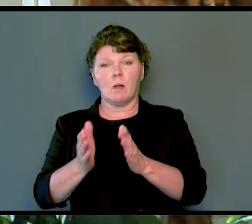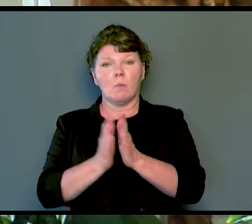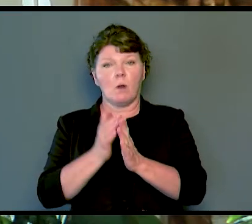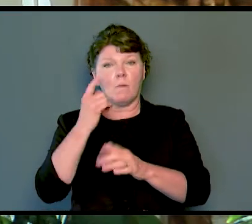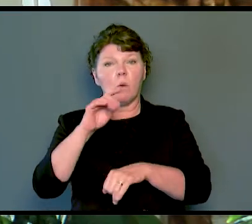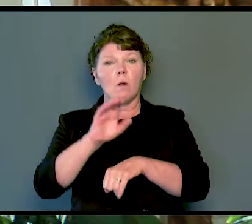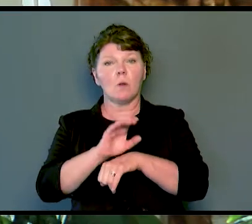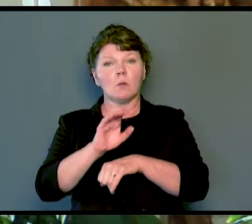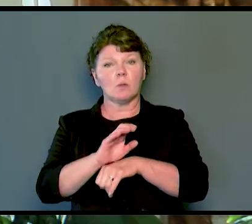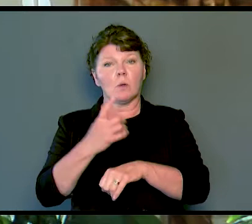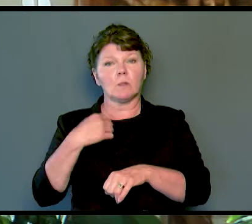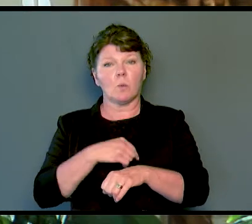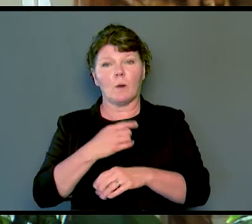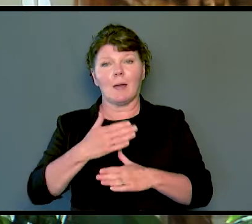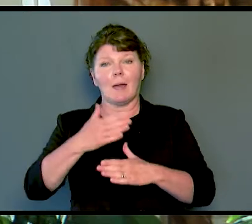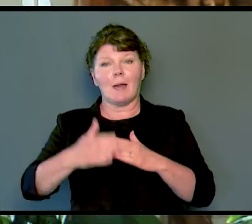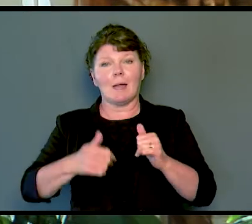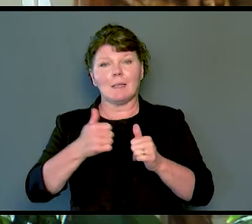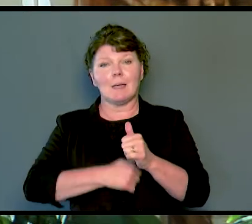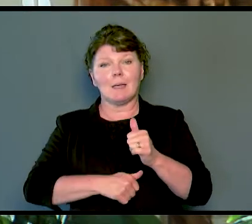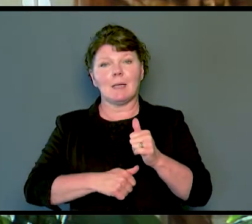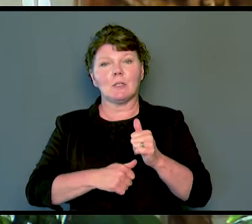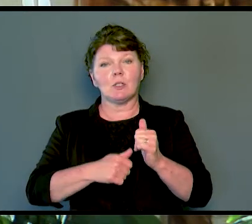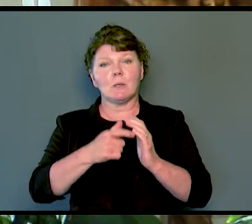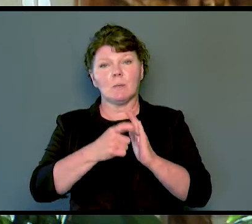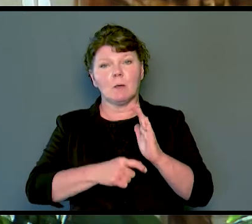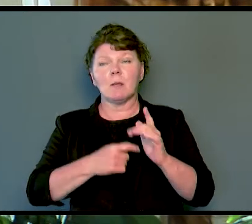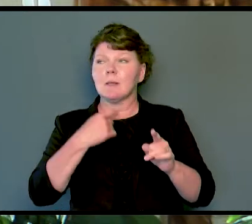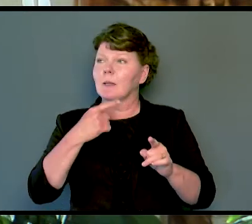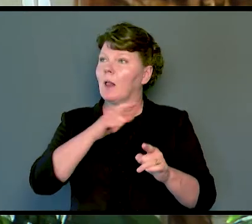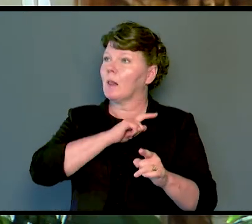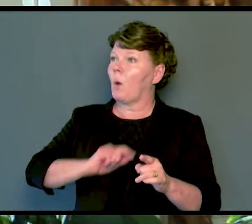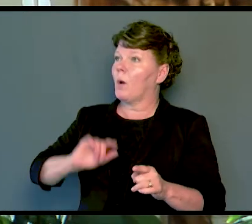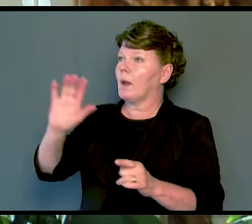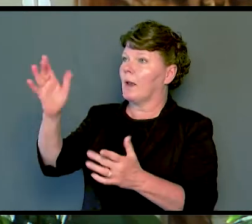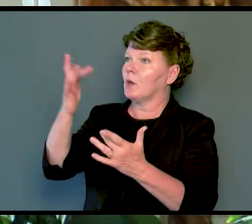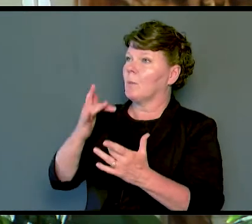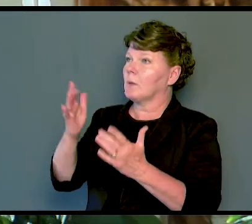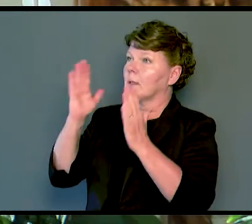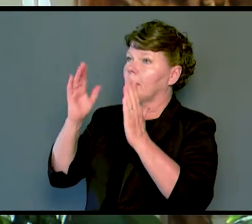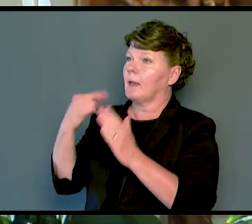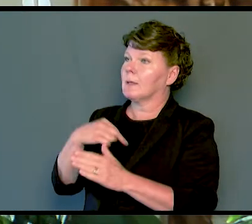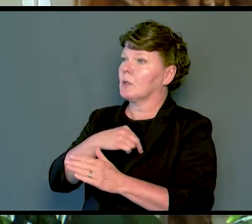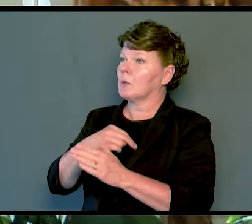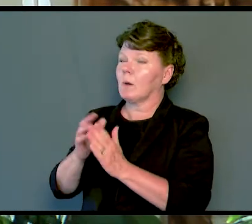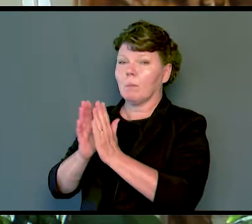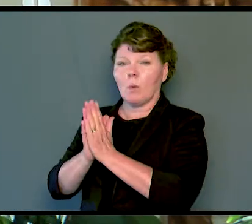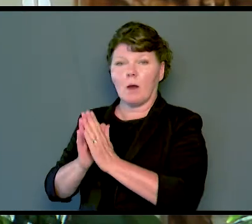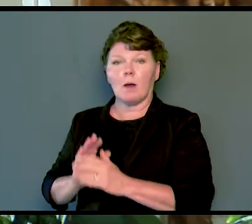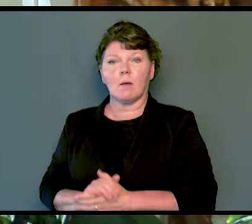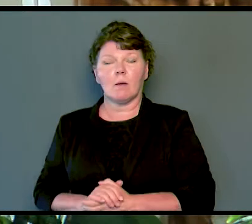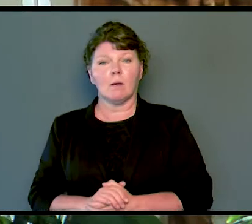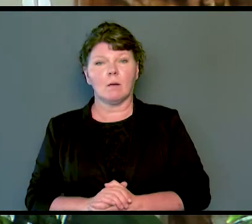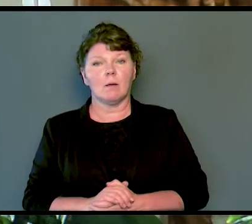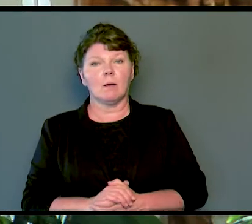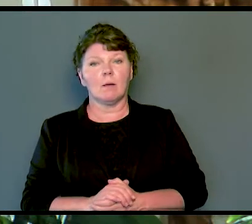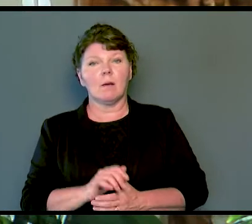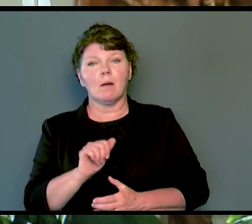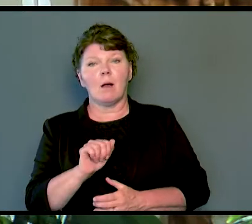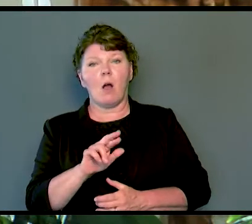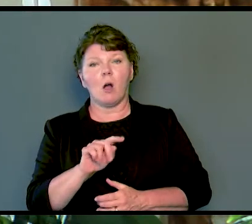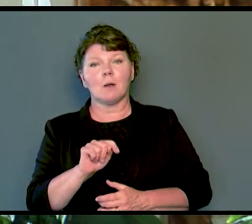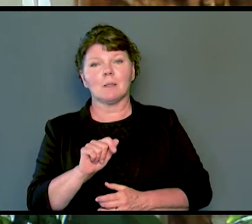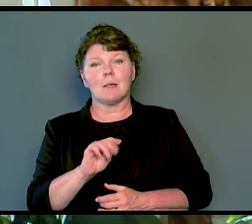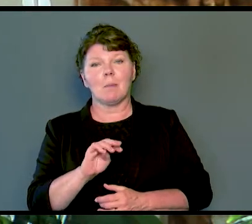our prayer of the church as we conclude each petition saying, "Lord, in your mercy, hear our prayer."